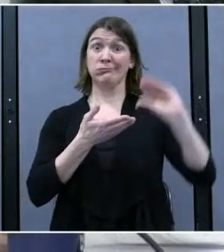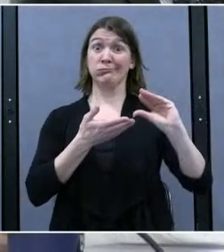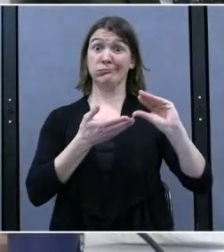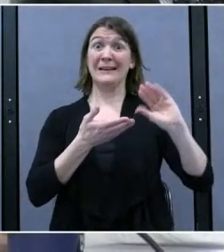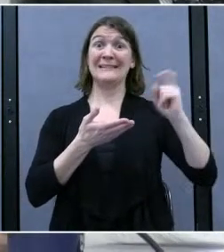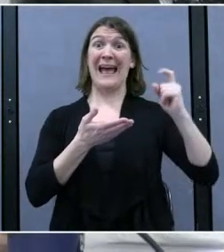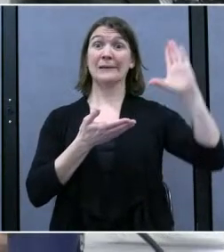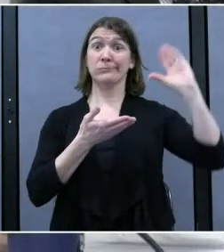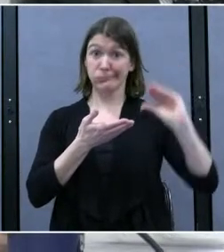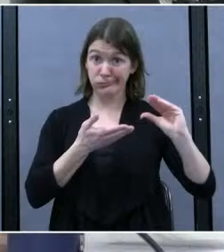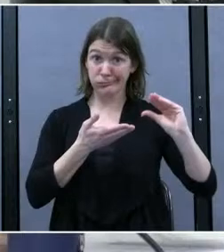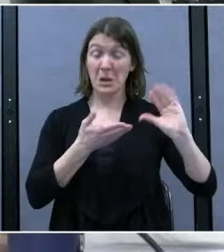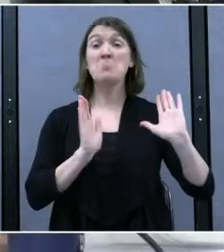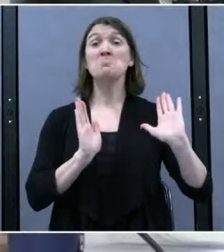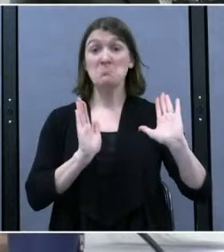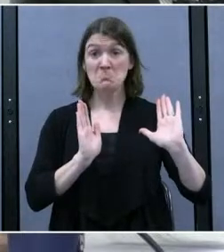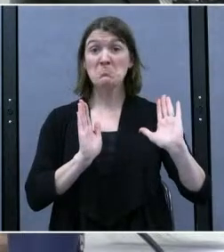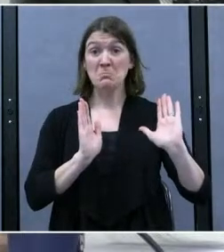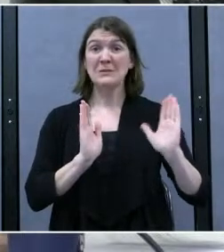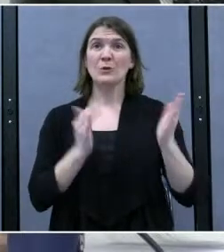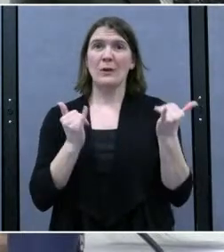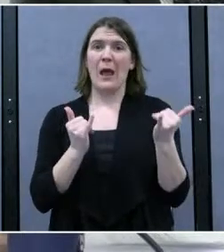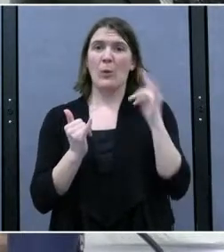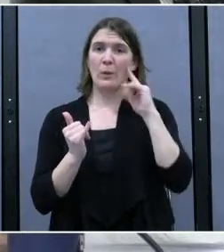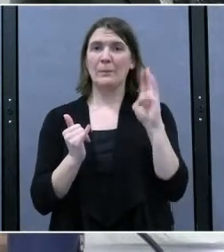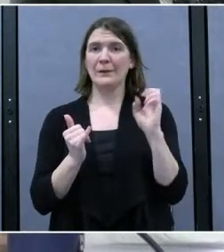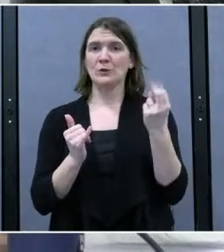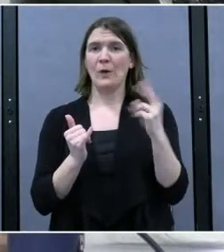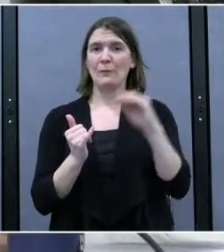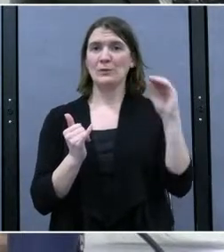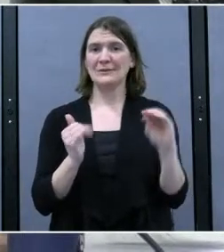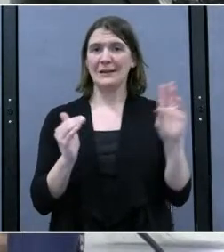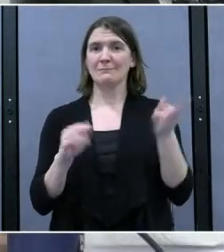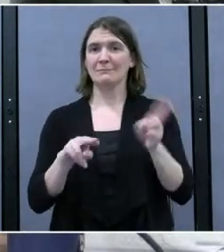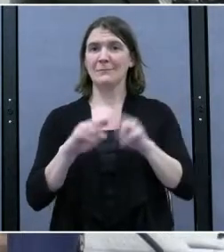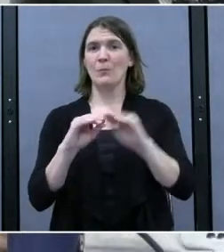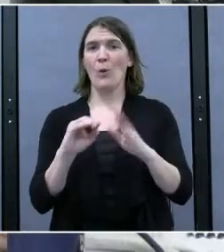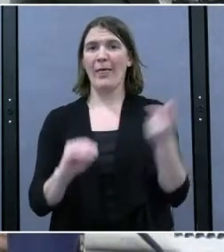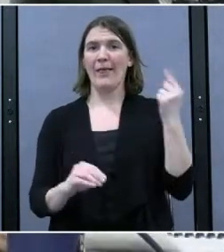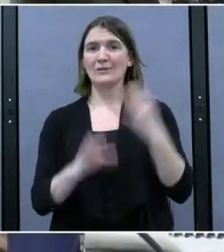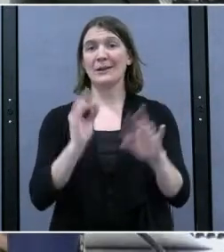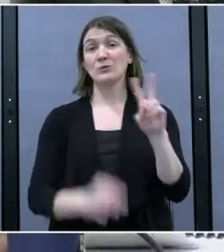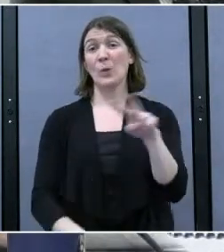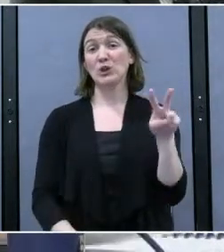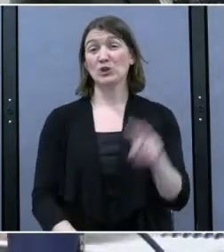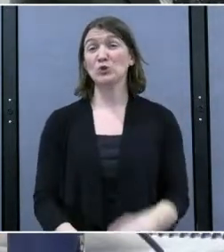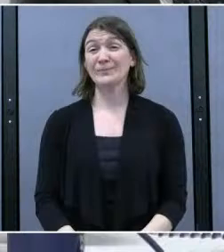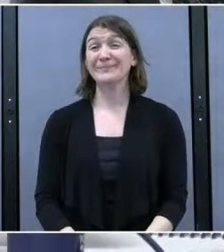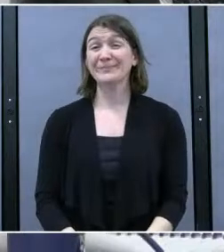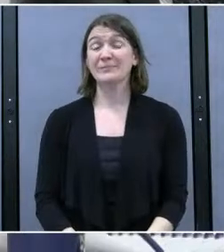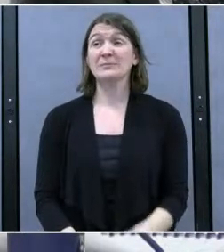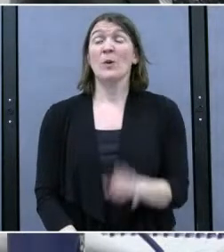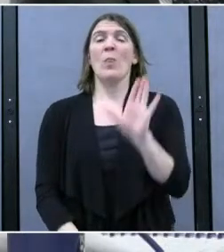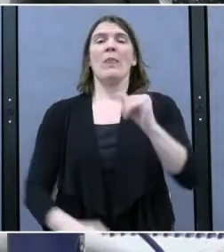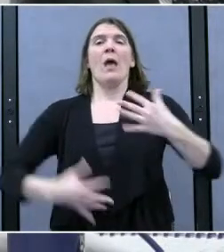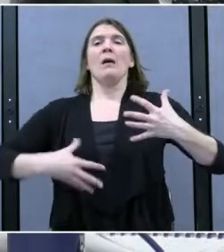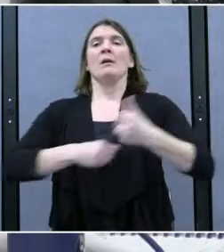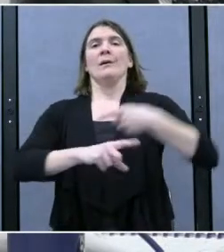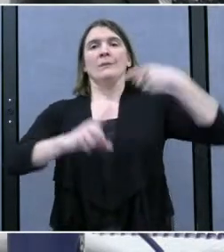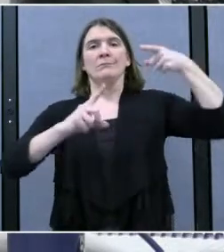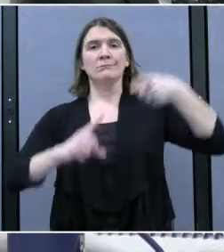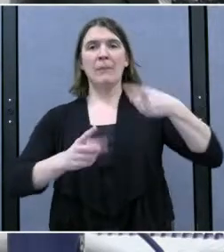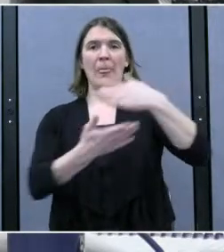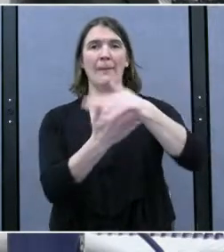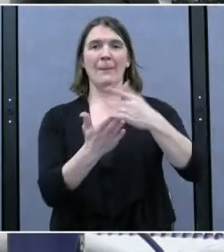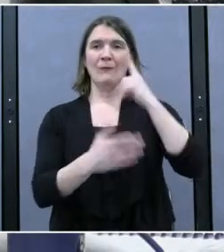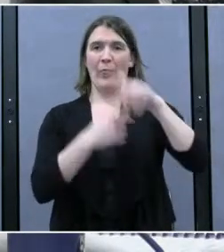tax rate down 10%. And so for me, that's really the story of this year's budget. We